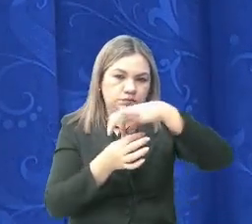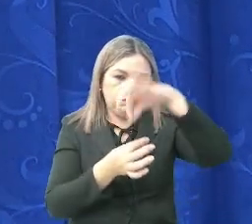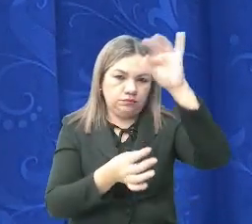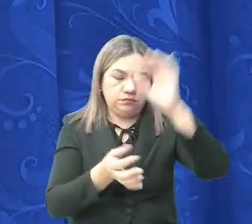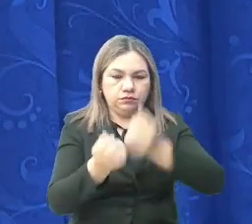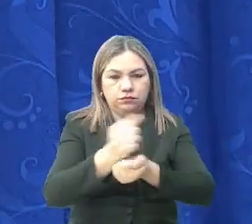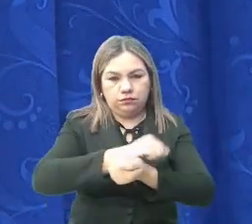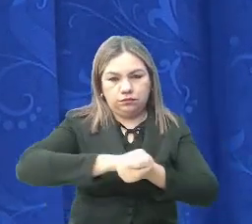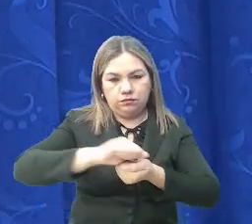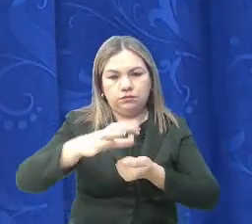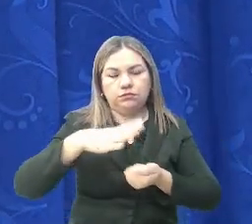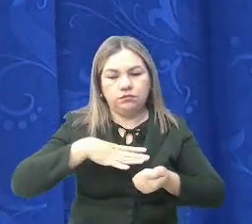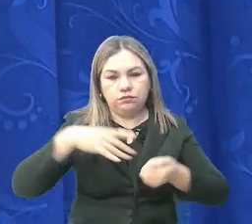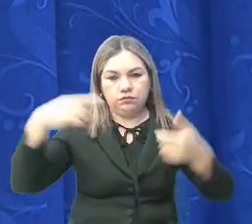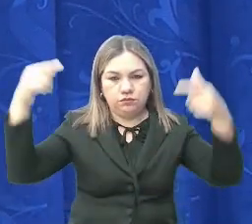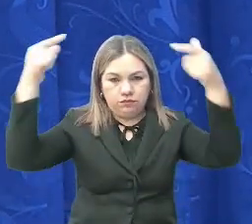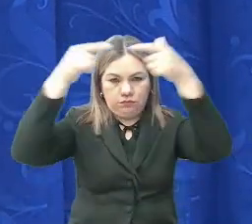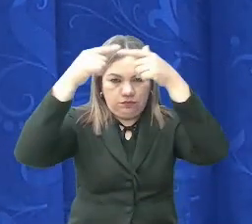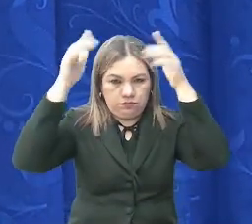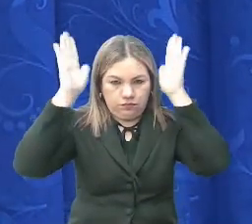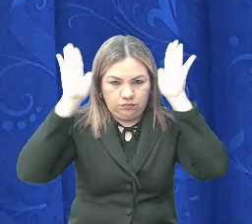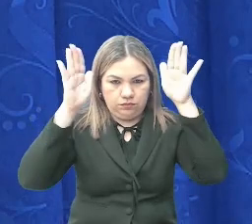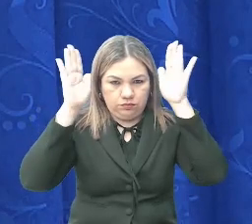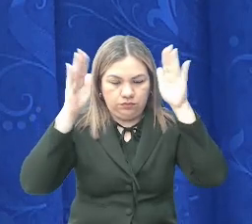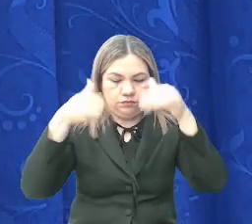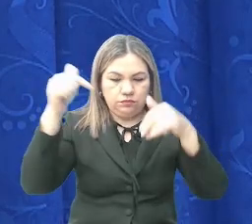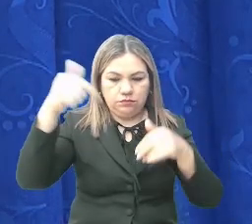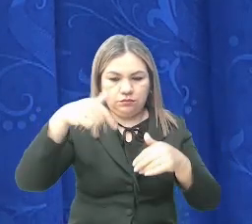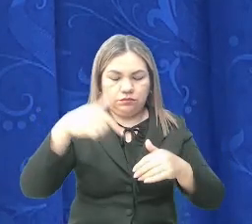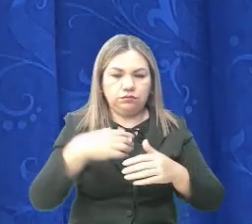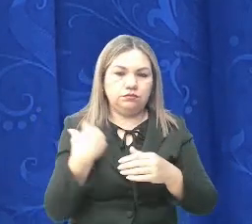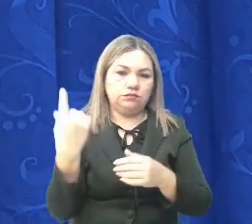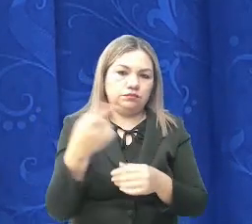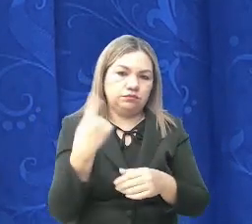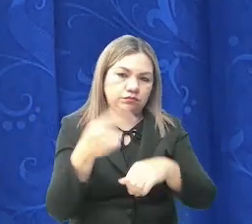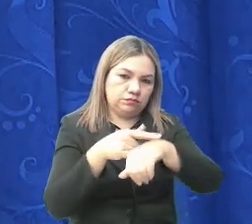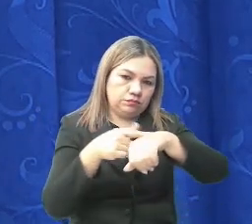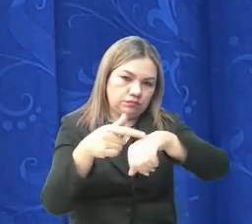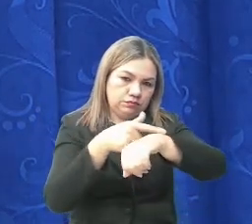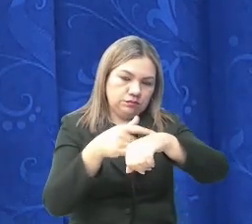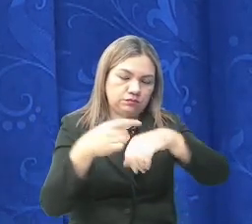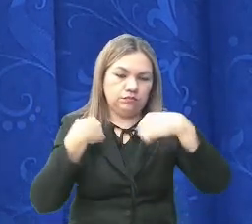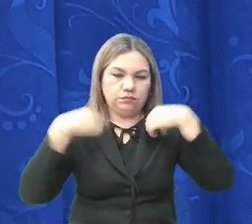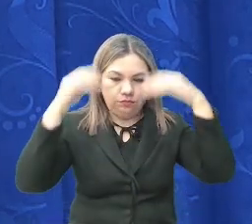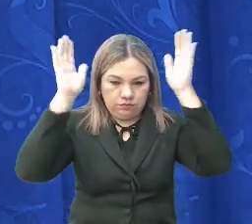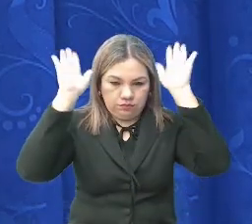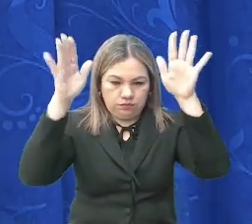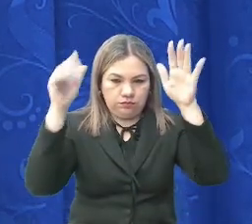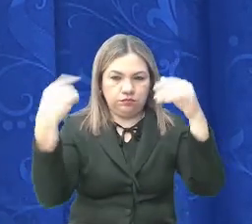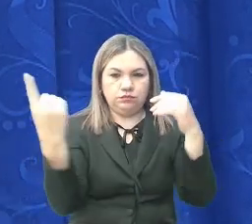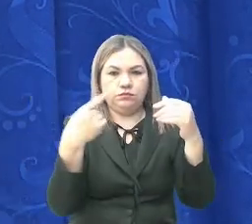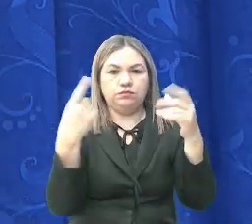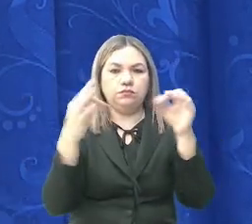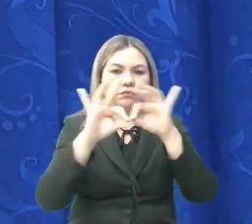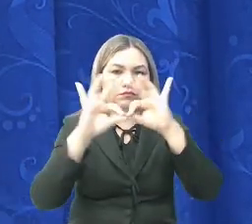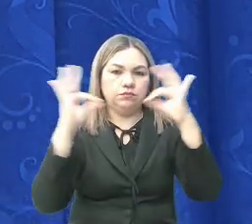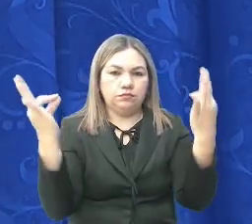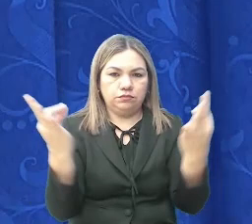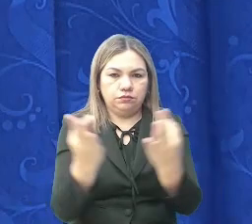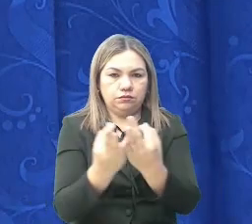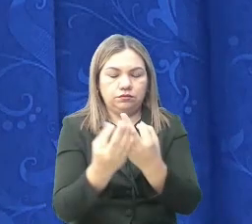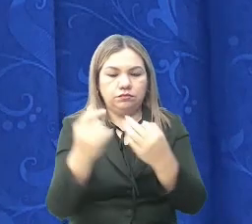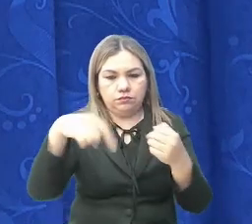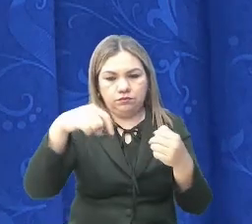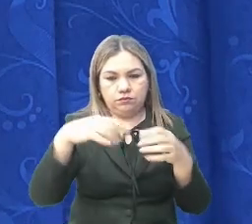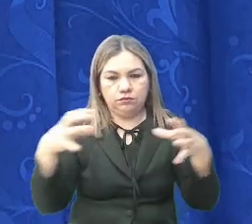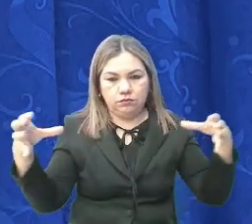Holy Spirit, thank you because there are angels ministering here at all times. Thank you for this complete family that's